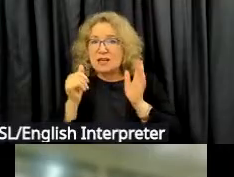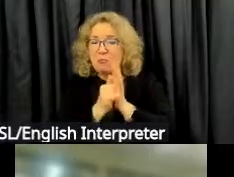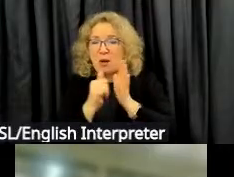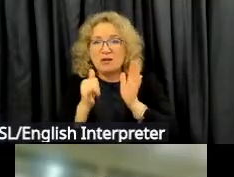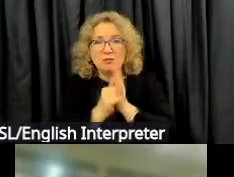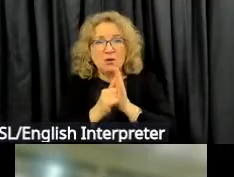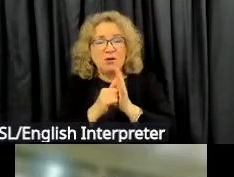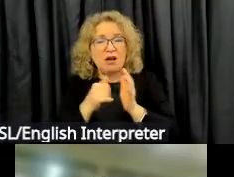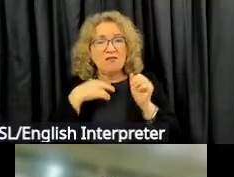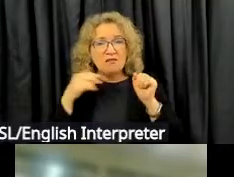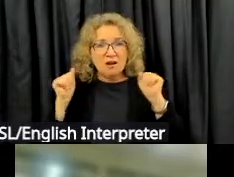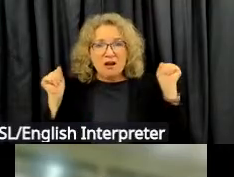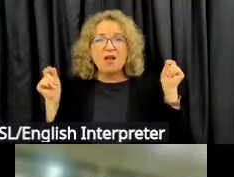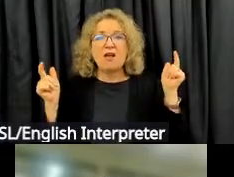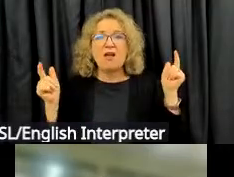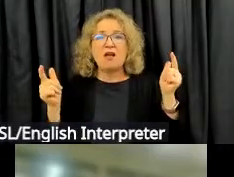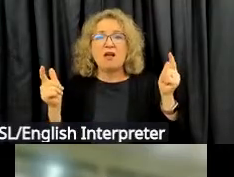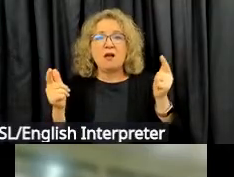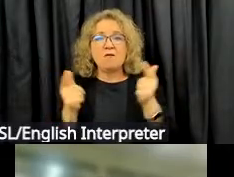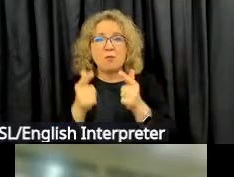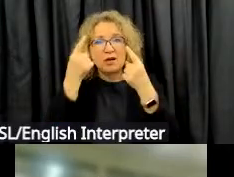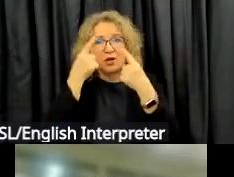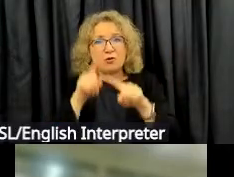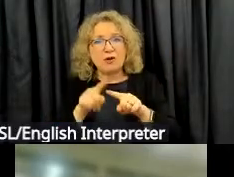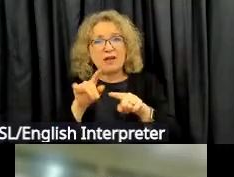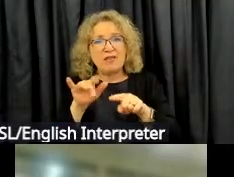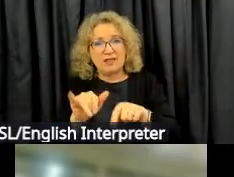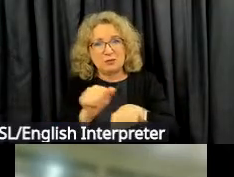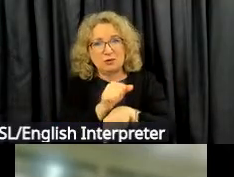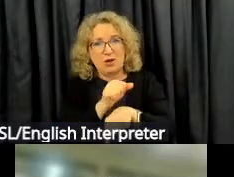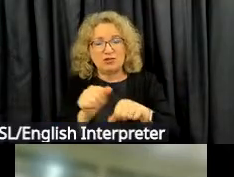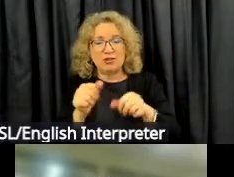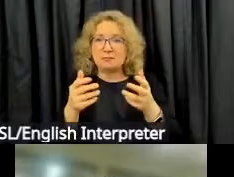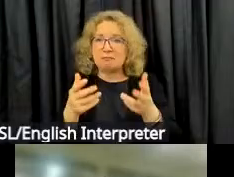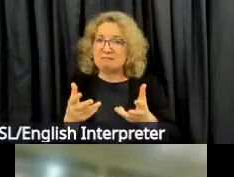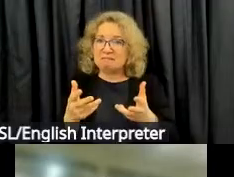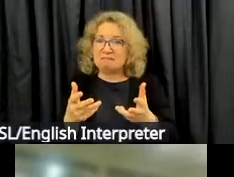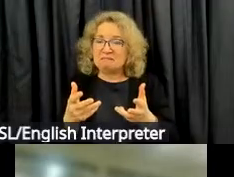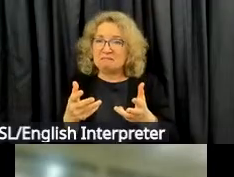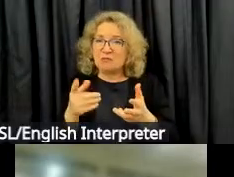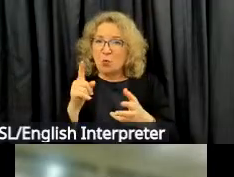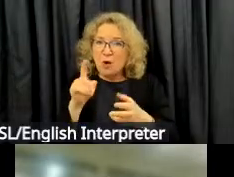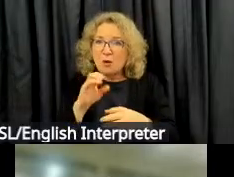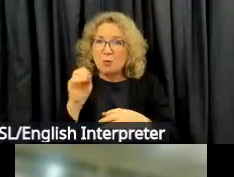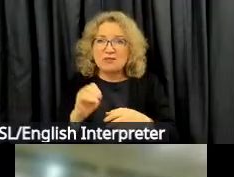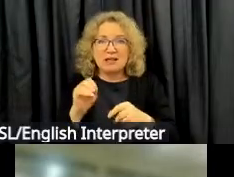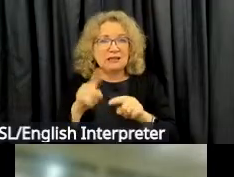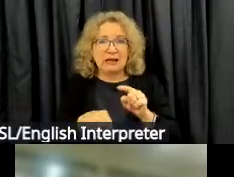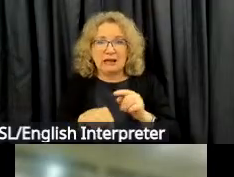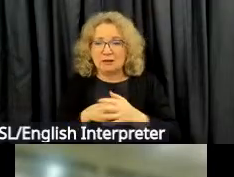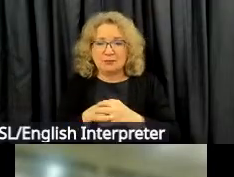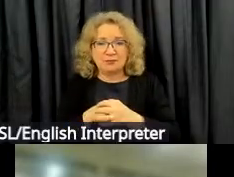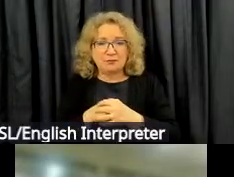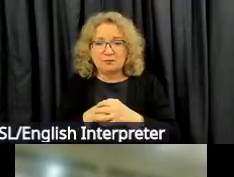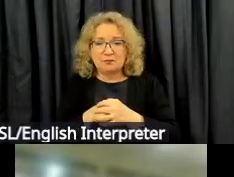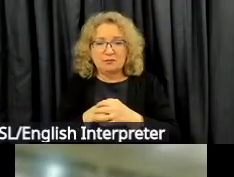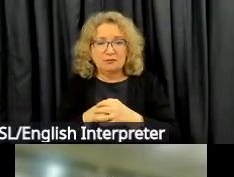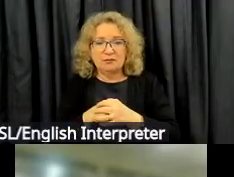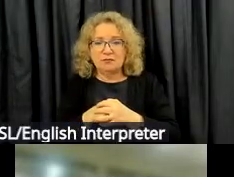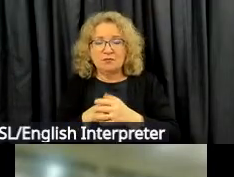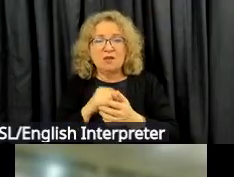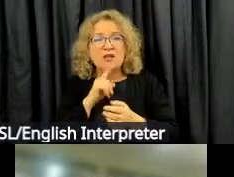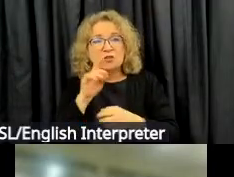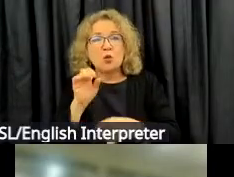the project and behind kind of like one picture of the project. It's okay. I